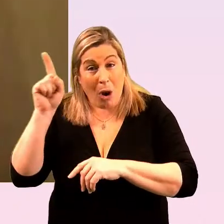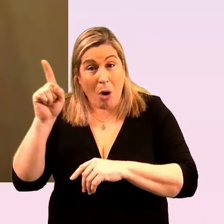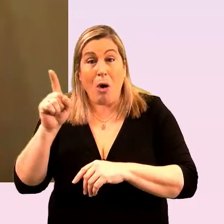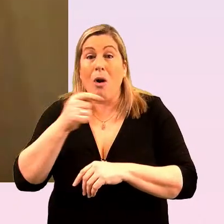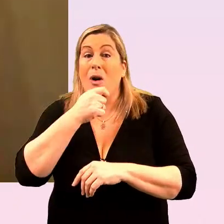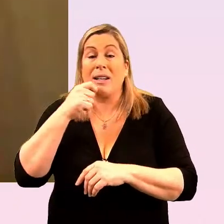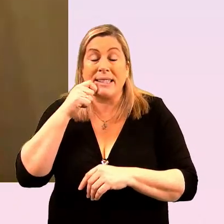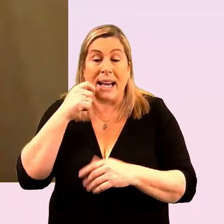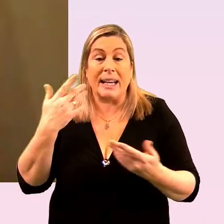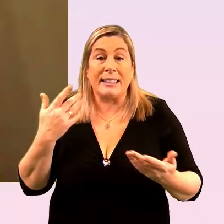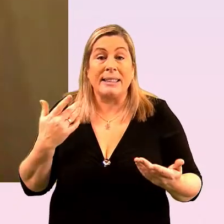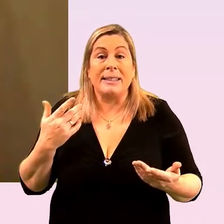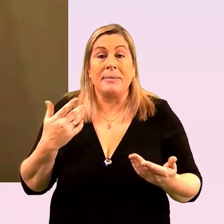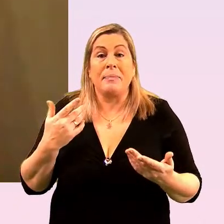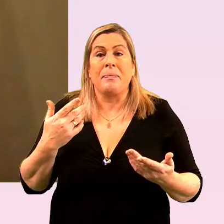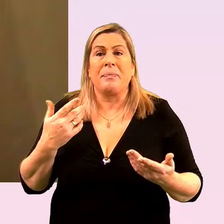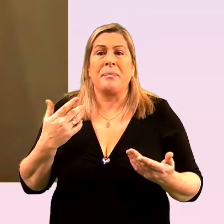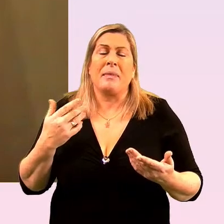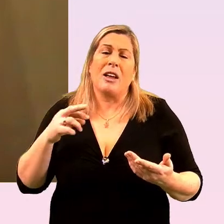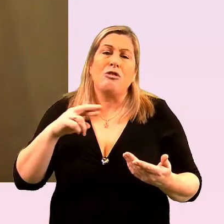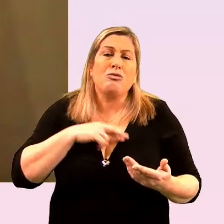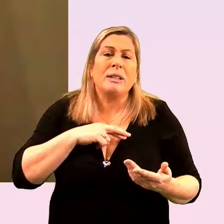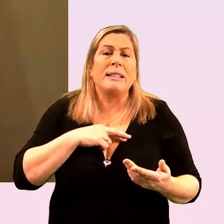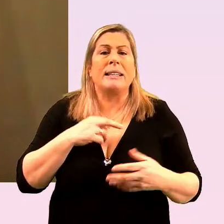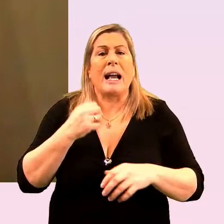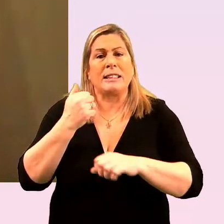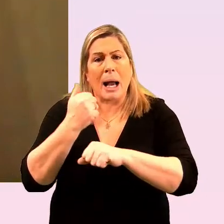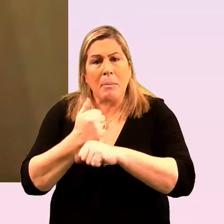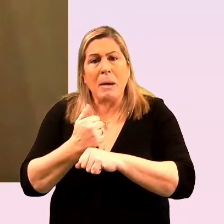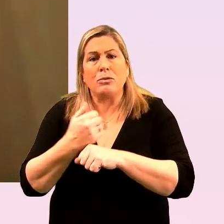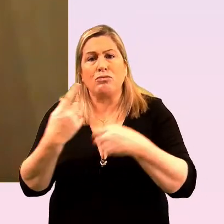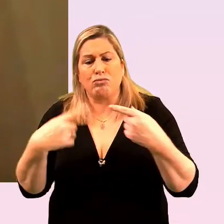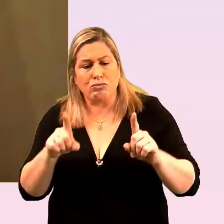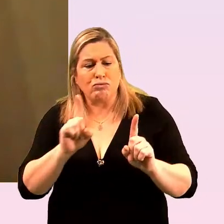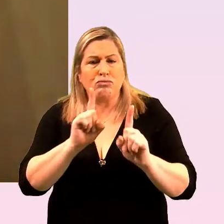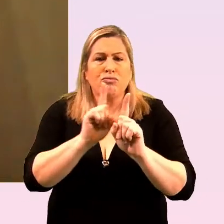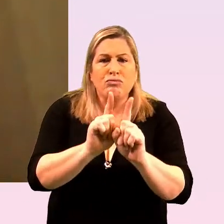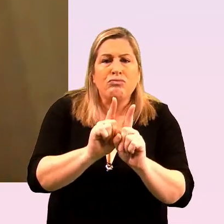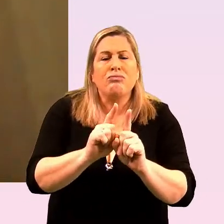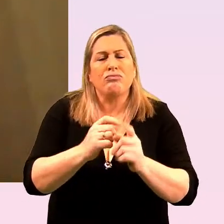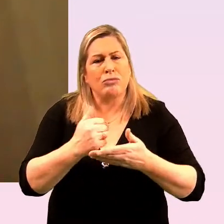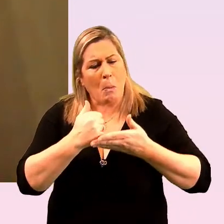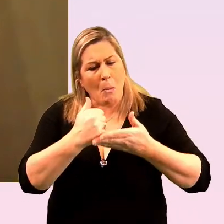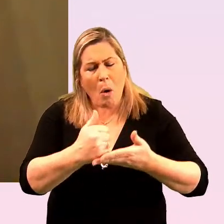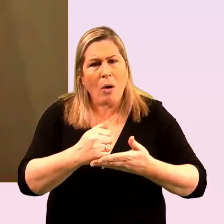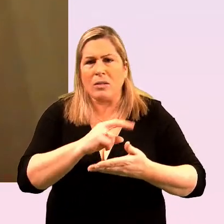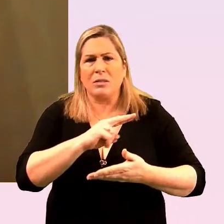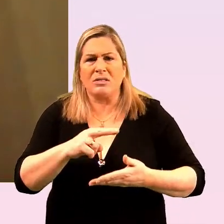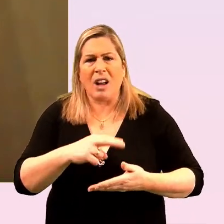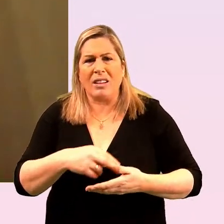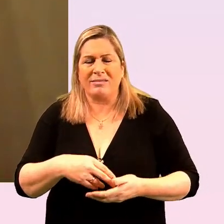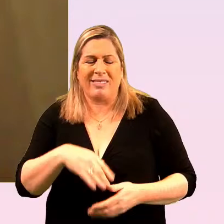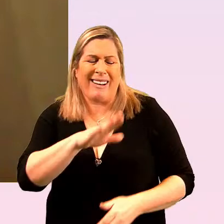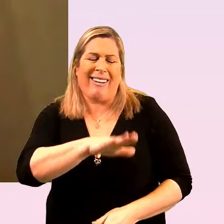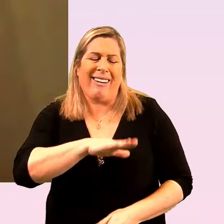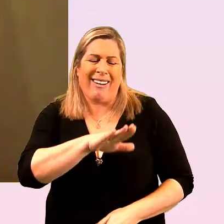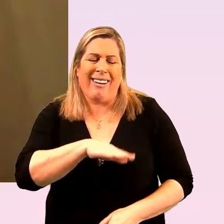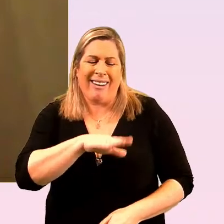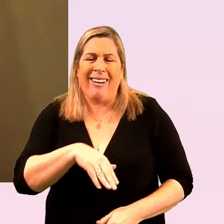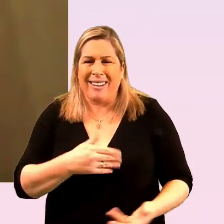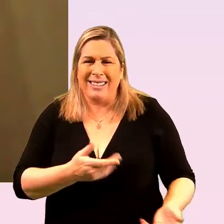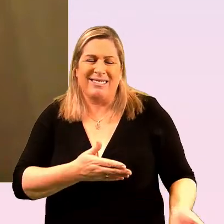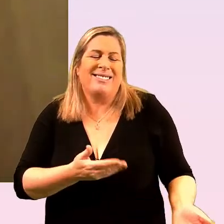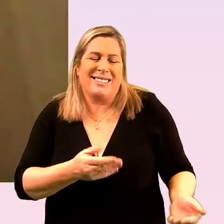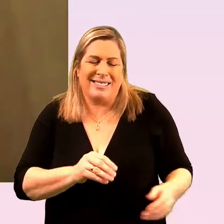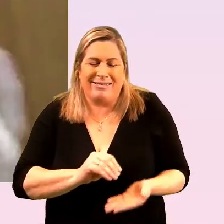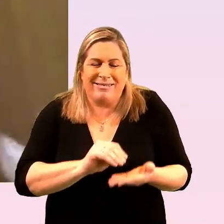said it's about an arm around, not a handout. And I thought it was a beautiful way of putting it, that,